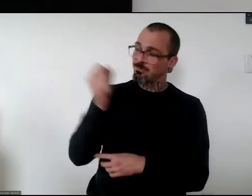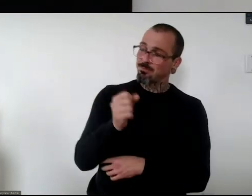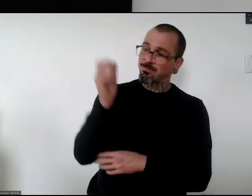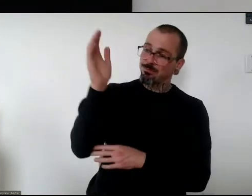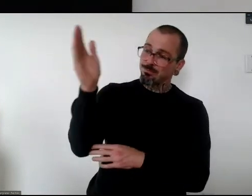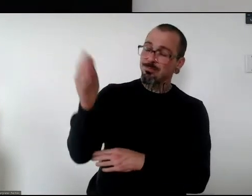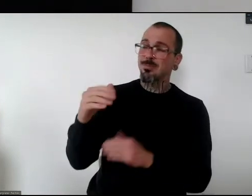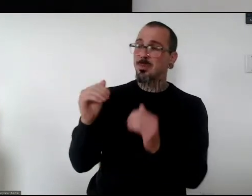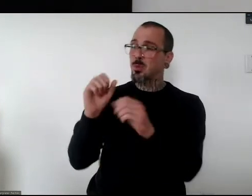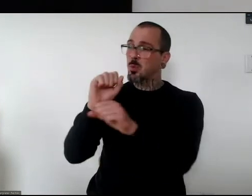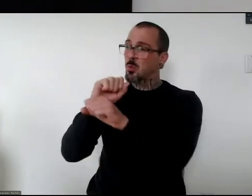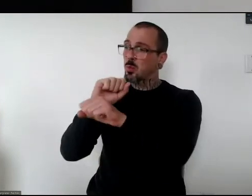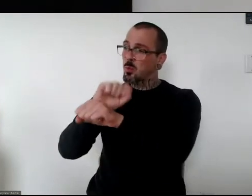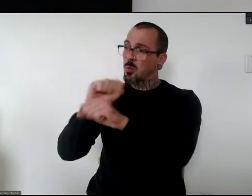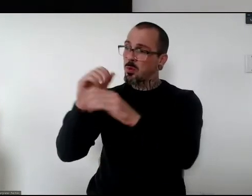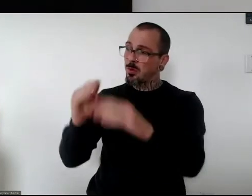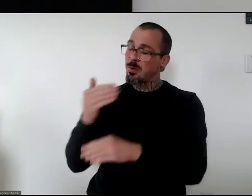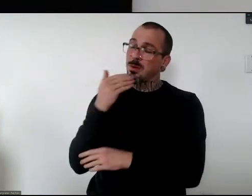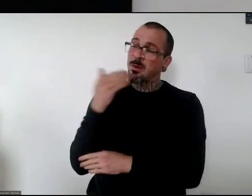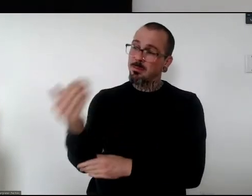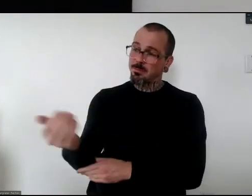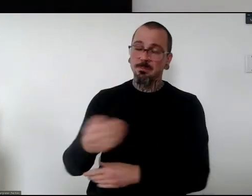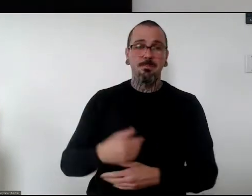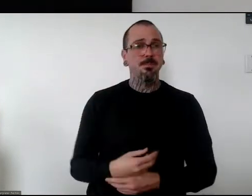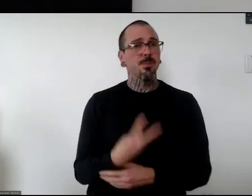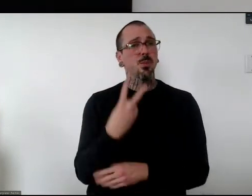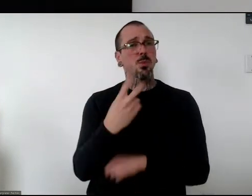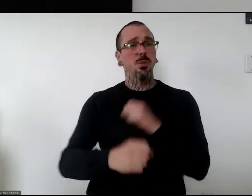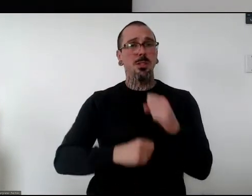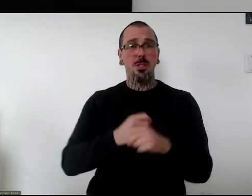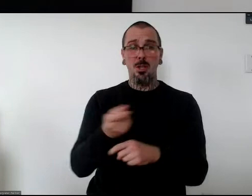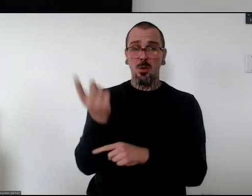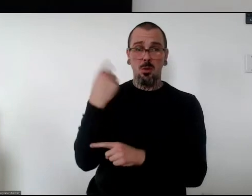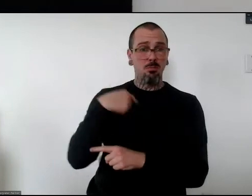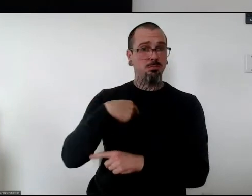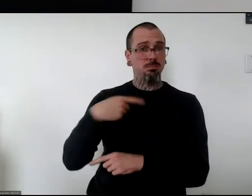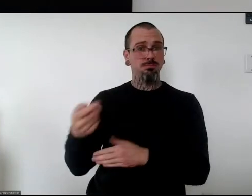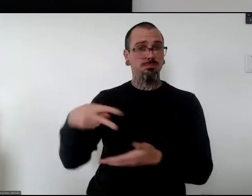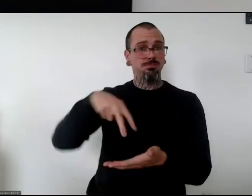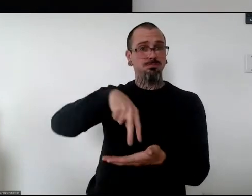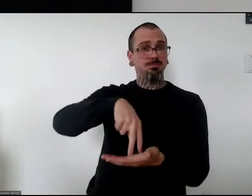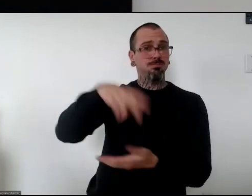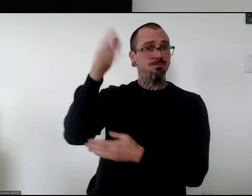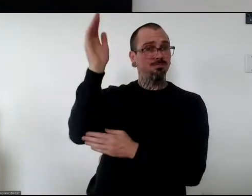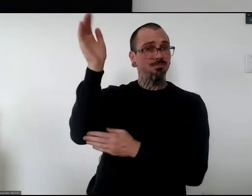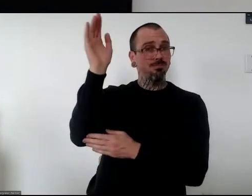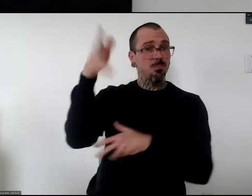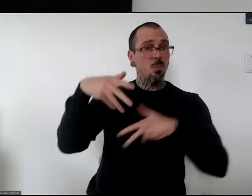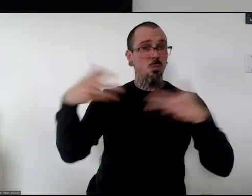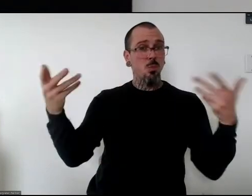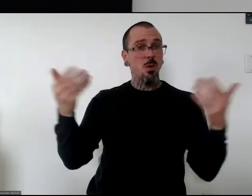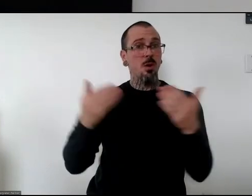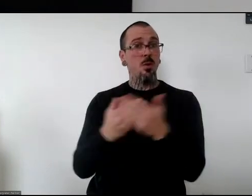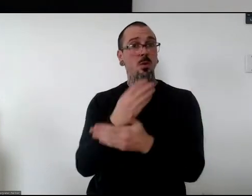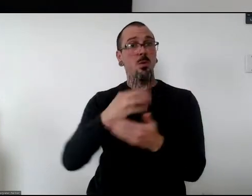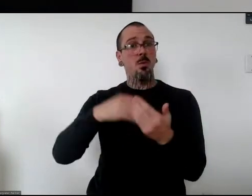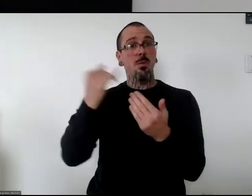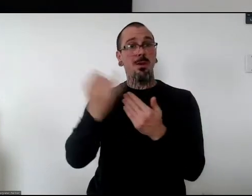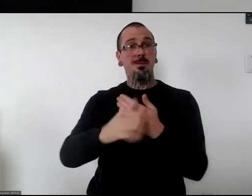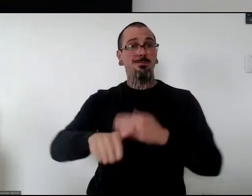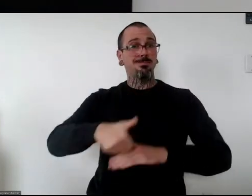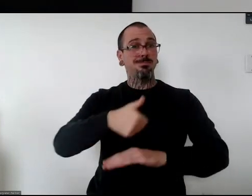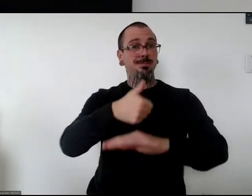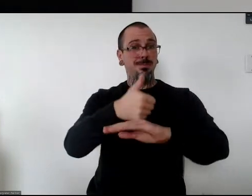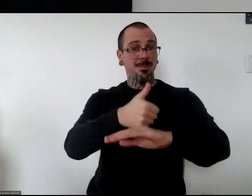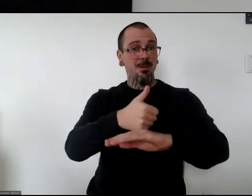that 2 years ago I stood here and letting you know that we were launching this new initiative with the generous support from the